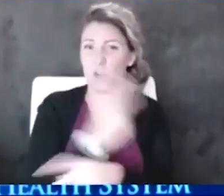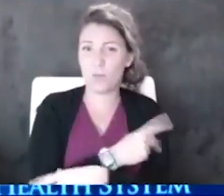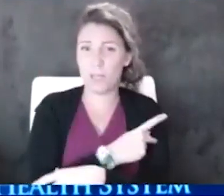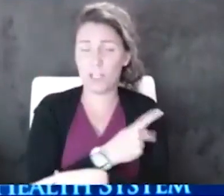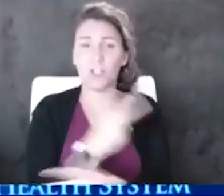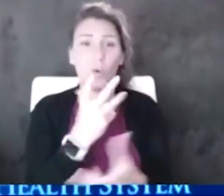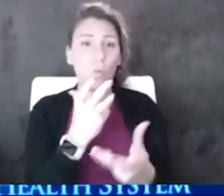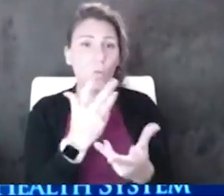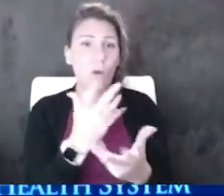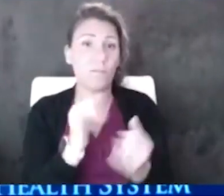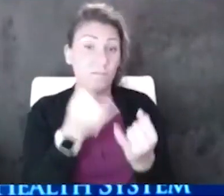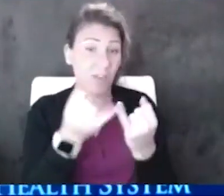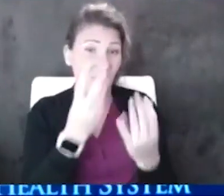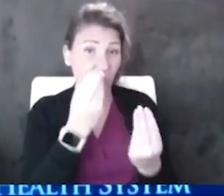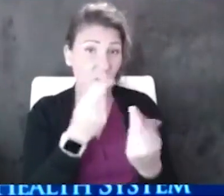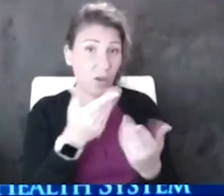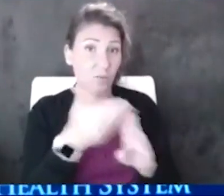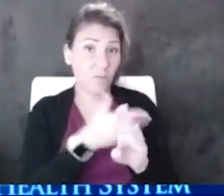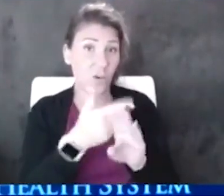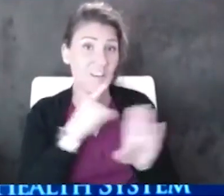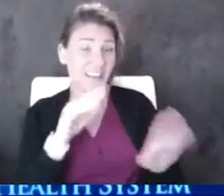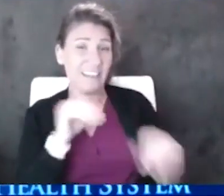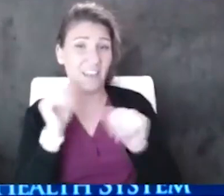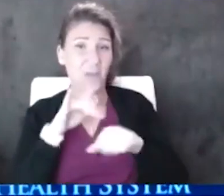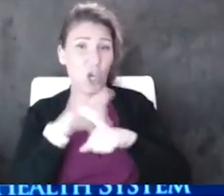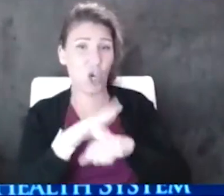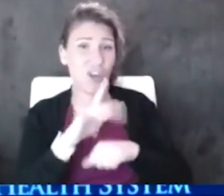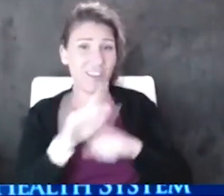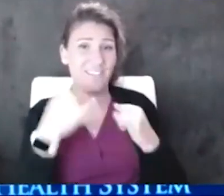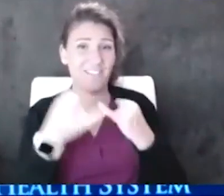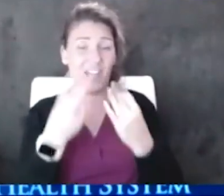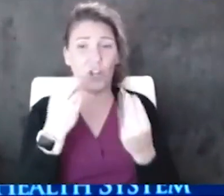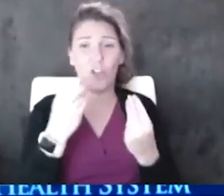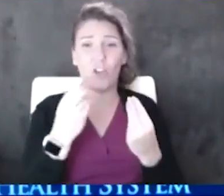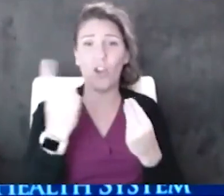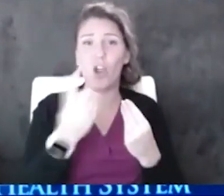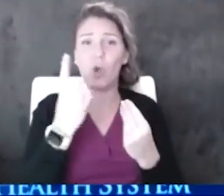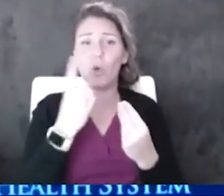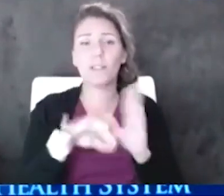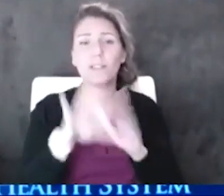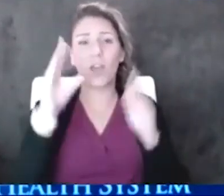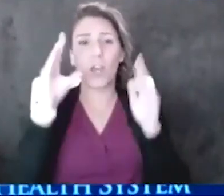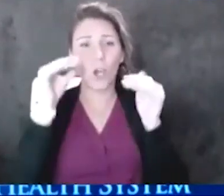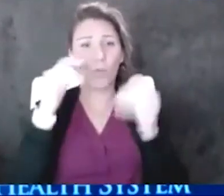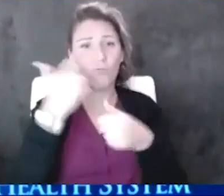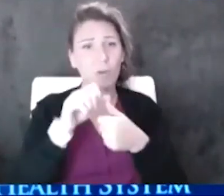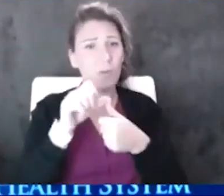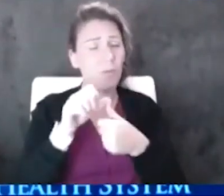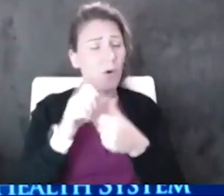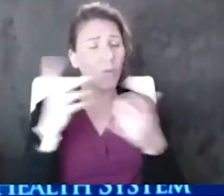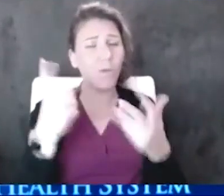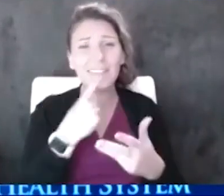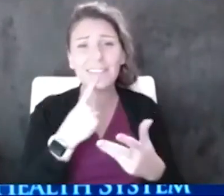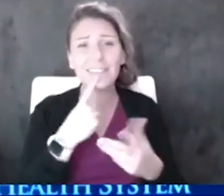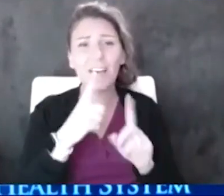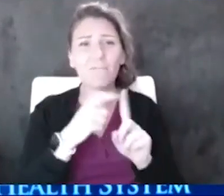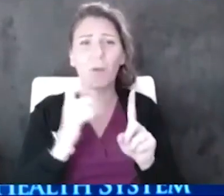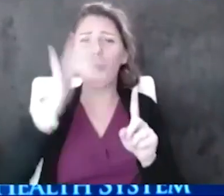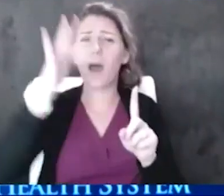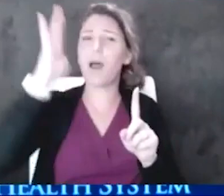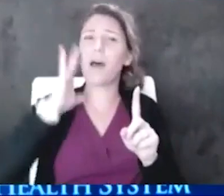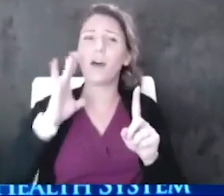do. Before my early final thought is, You bet. you can always find hope. And remember what we said right from the beginning of the show. There's still no place like